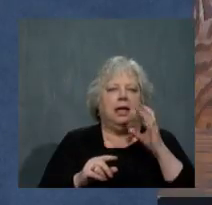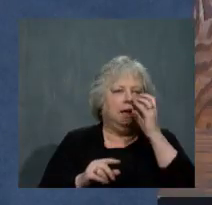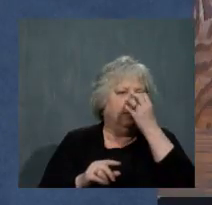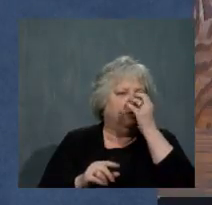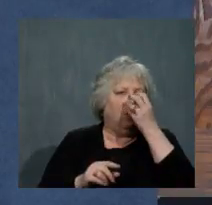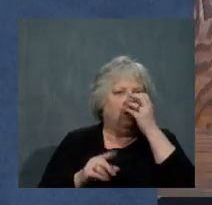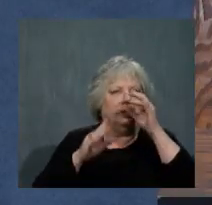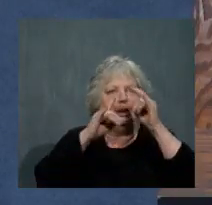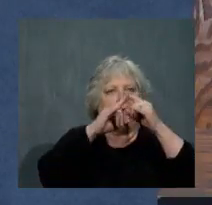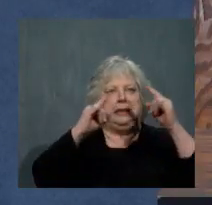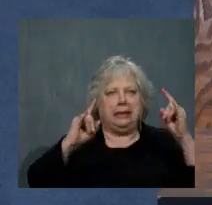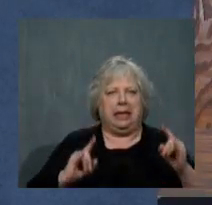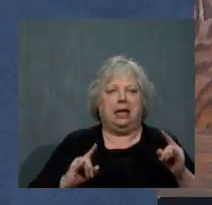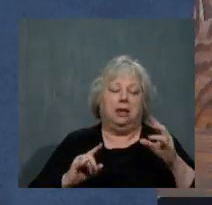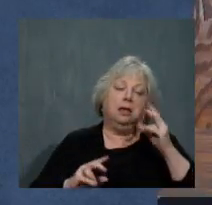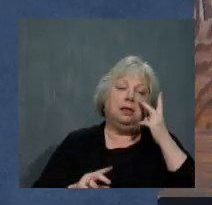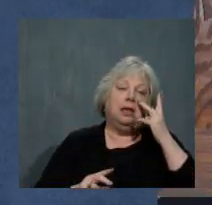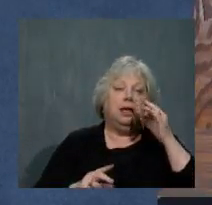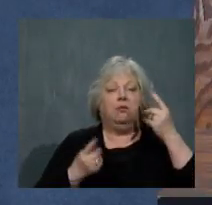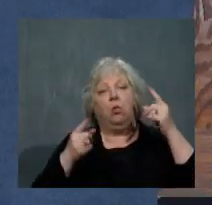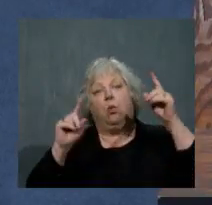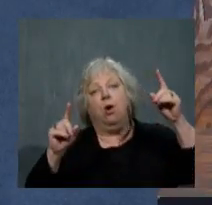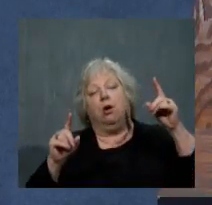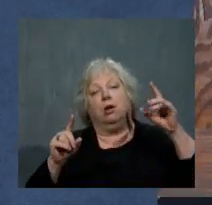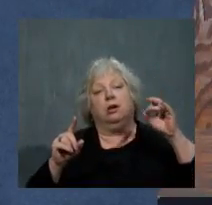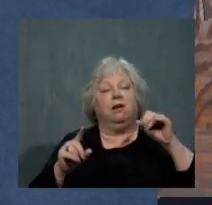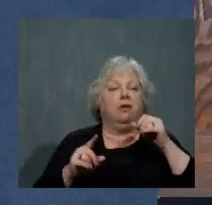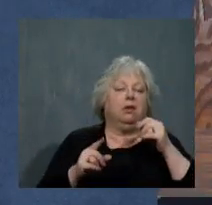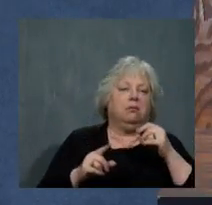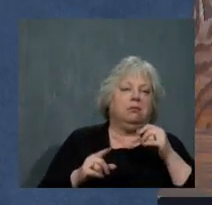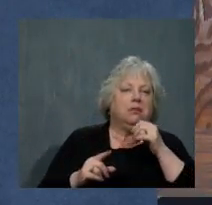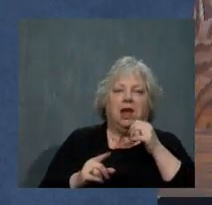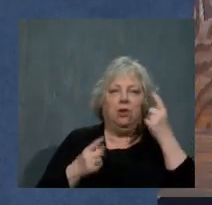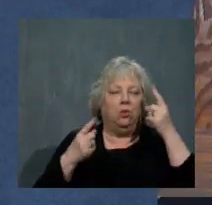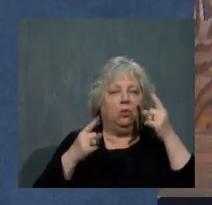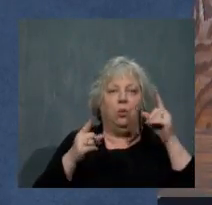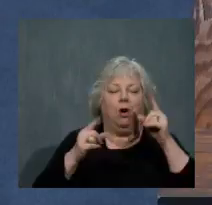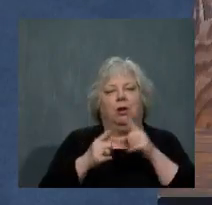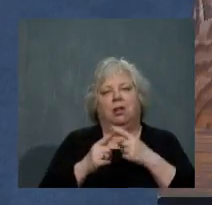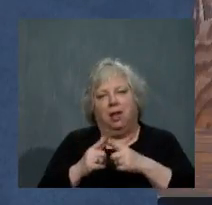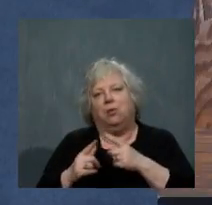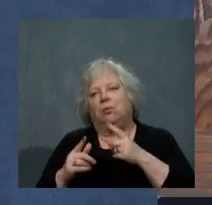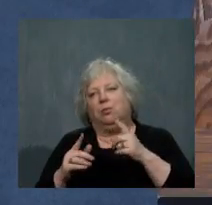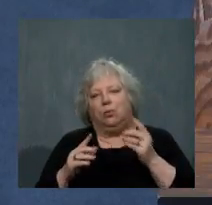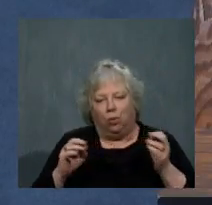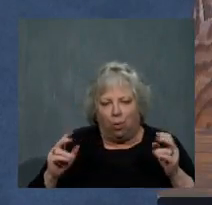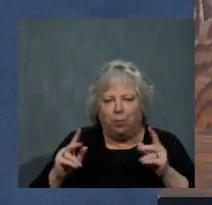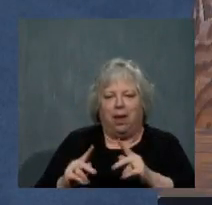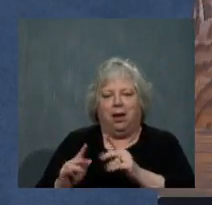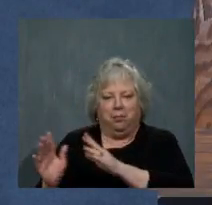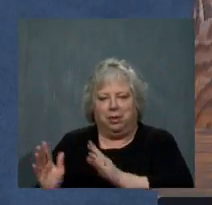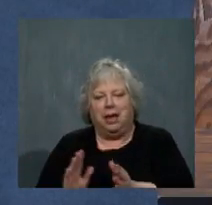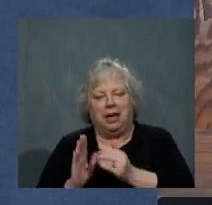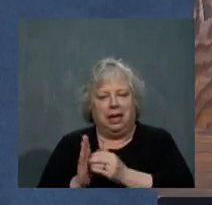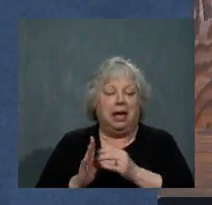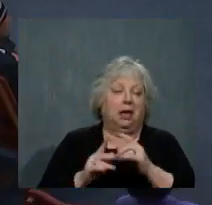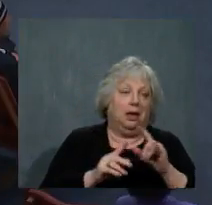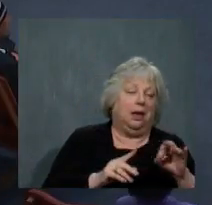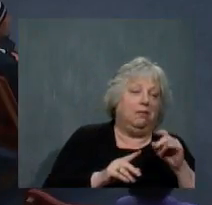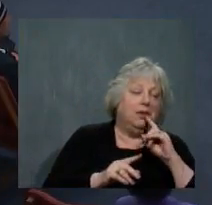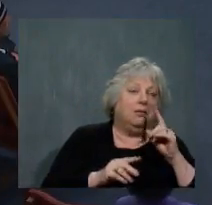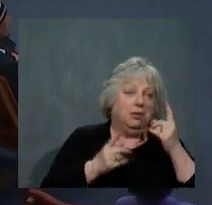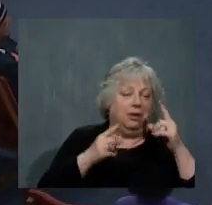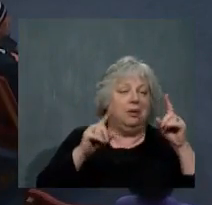it works first. And if it doesn't work, we'll go back to the drawing board. If it does work, you can have justification to build your pavilion. Well, yeah, a tent